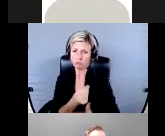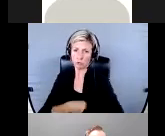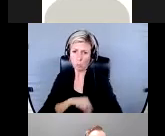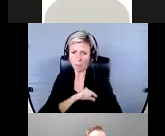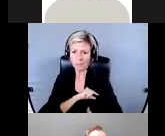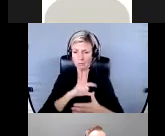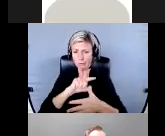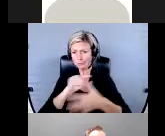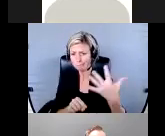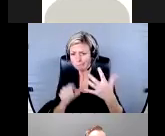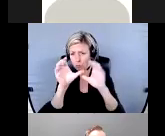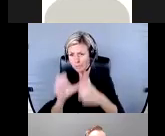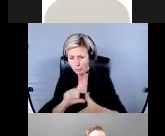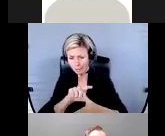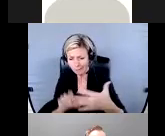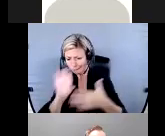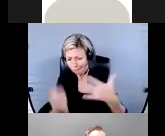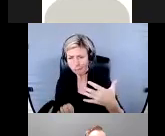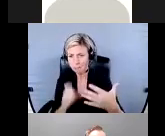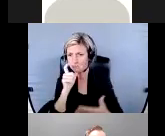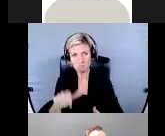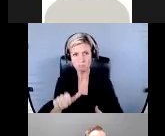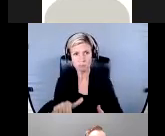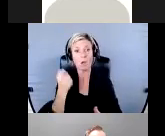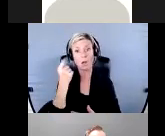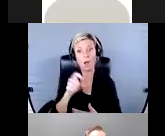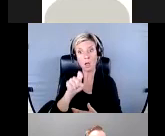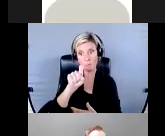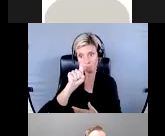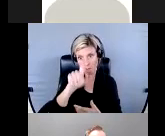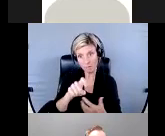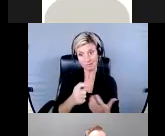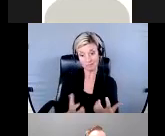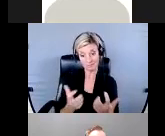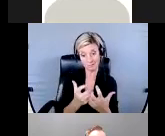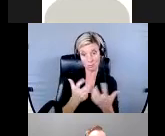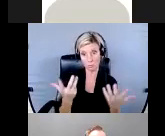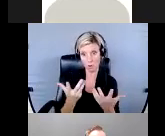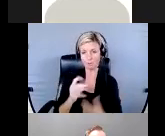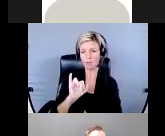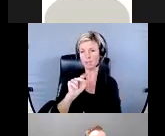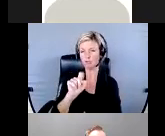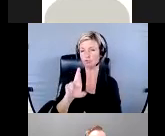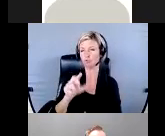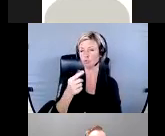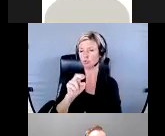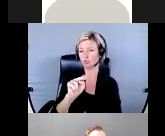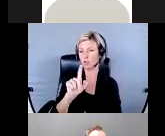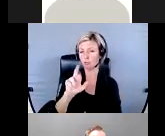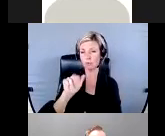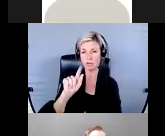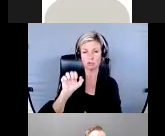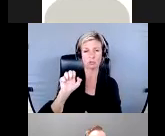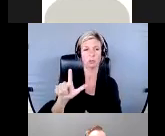to be conflict in the family that crosses the lifespan. So if there's any, I think I